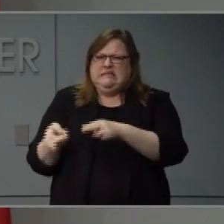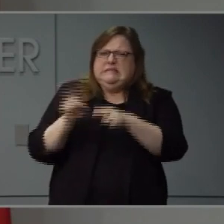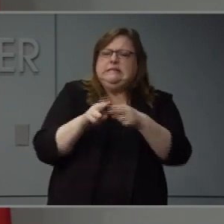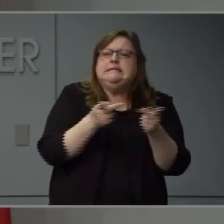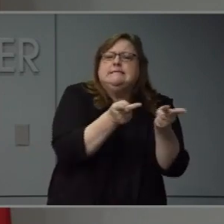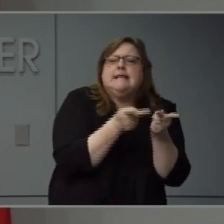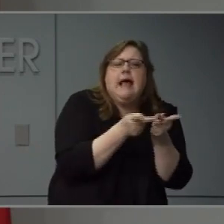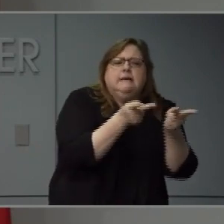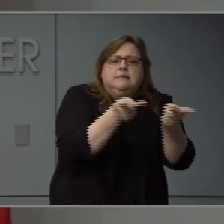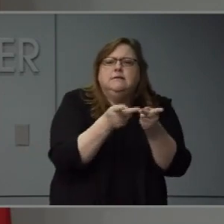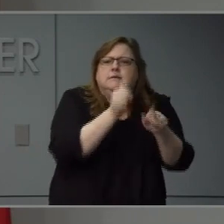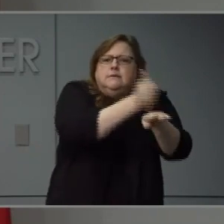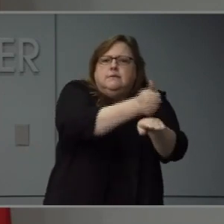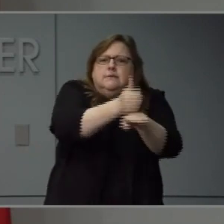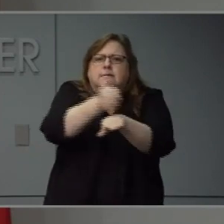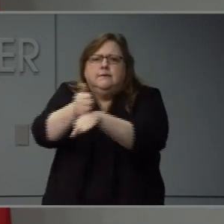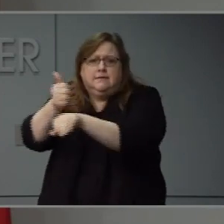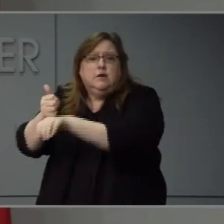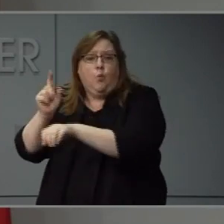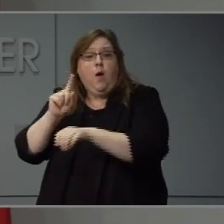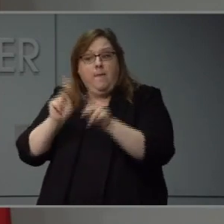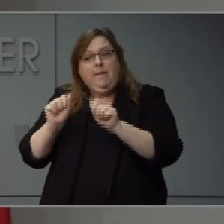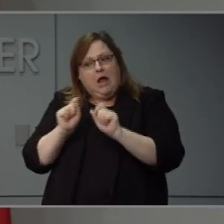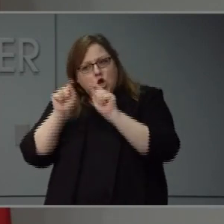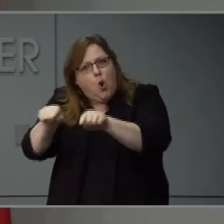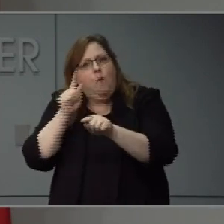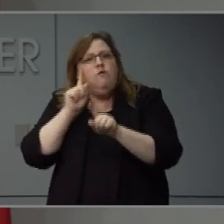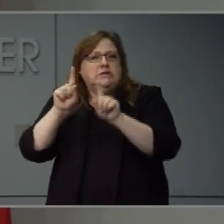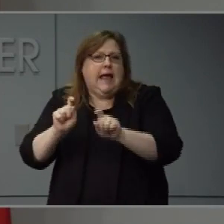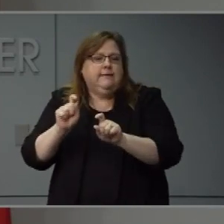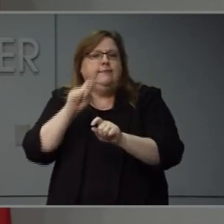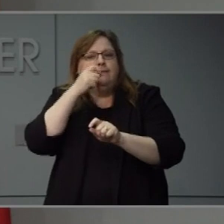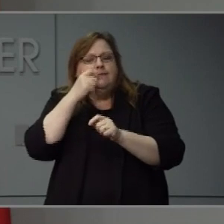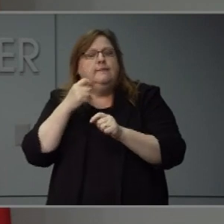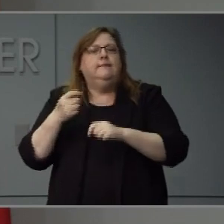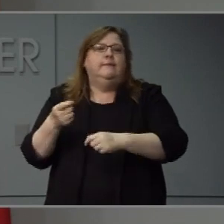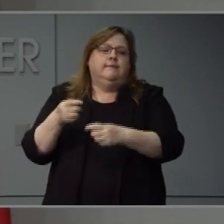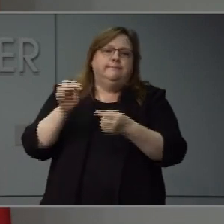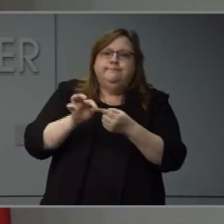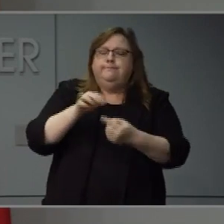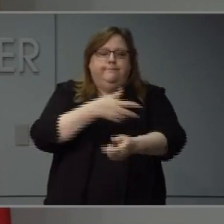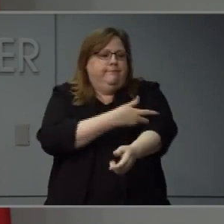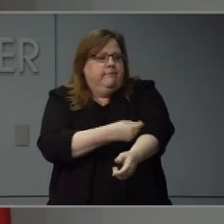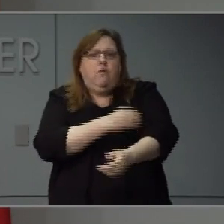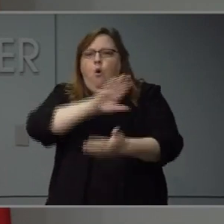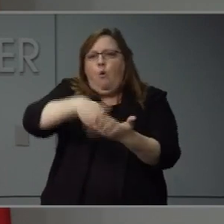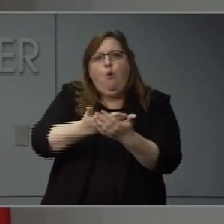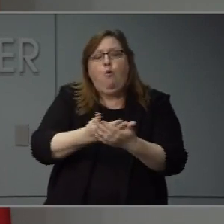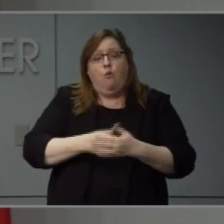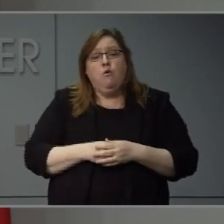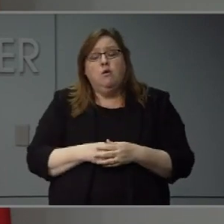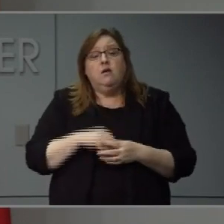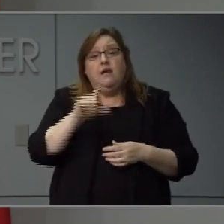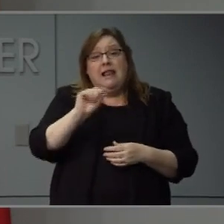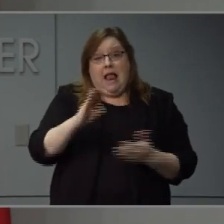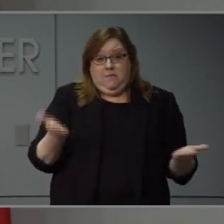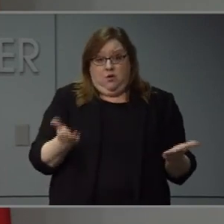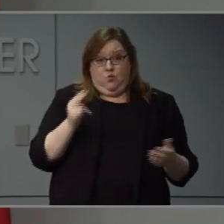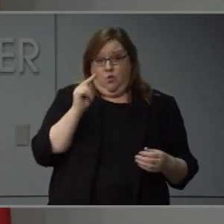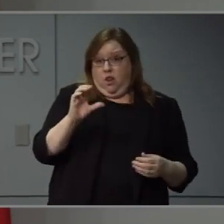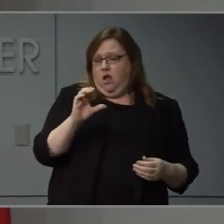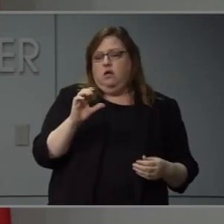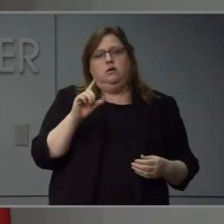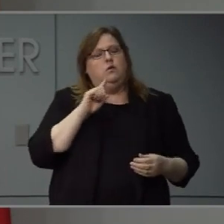collections, the sample collection sites where folks can go and get tested. I think the labs in our state have done a